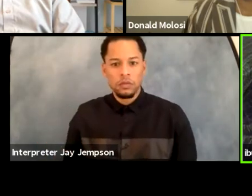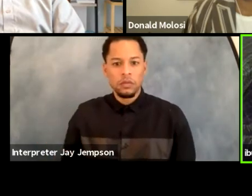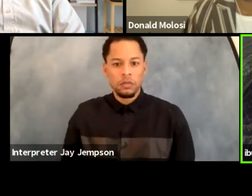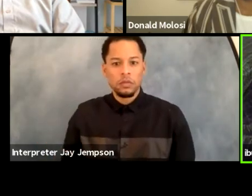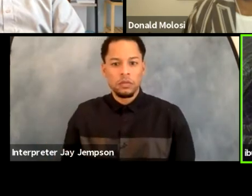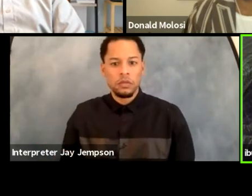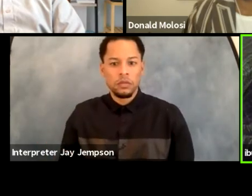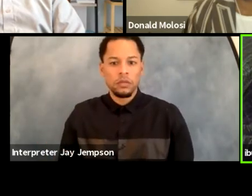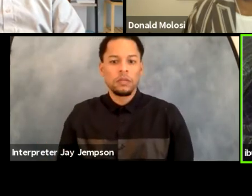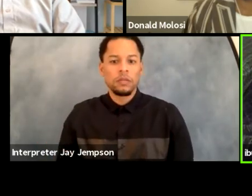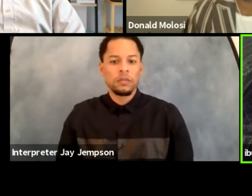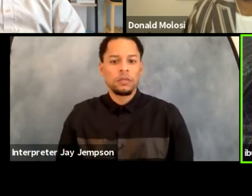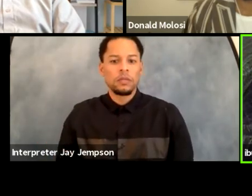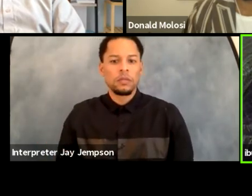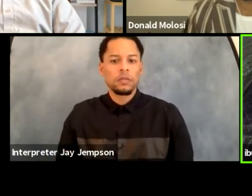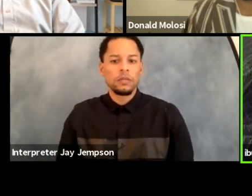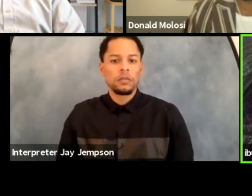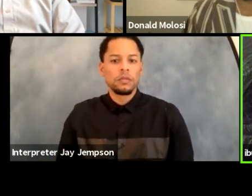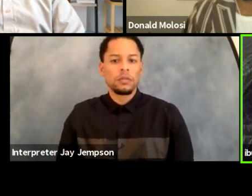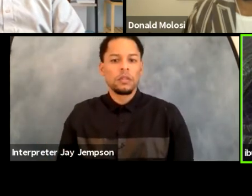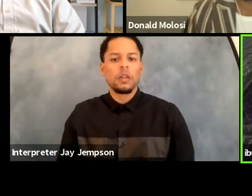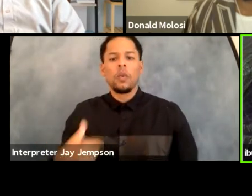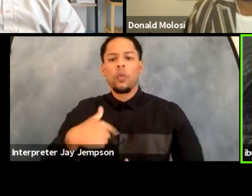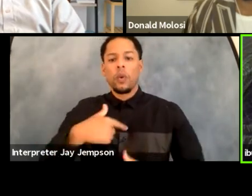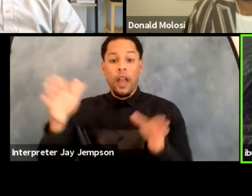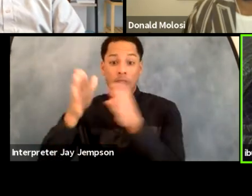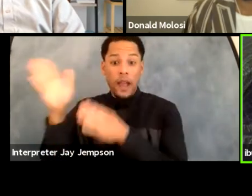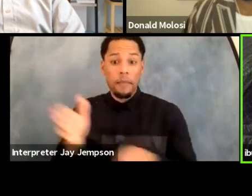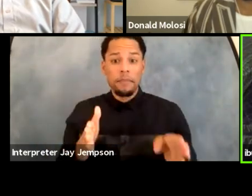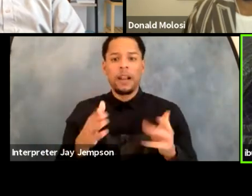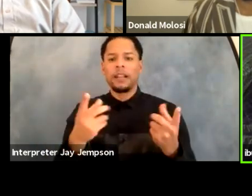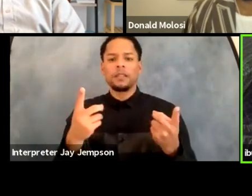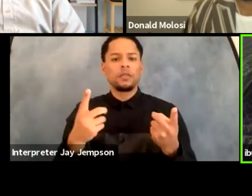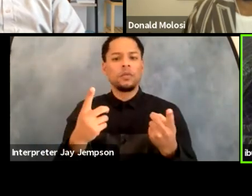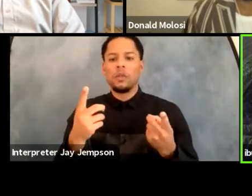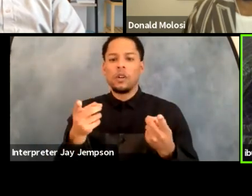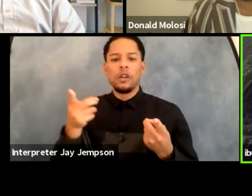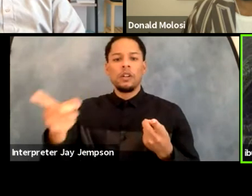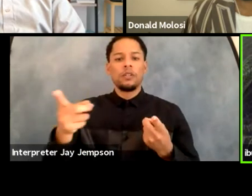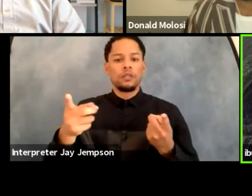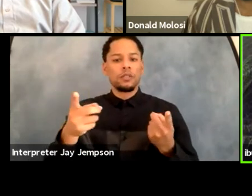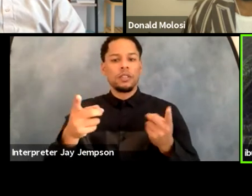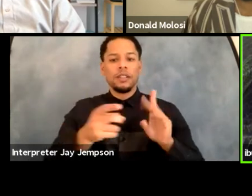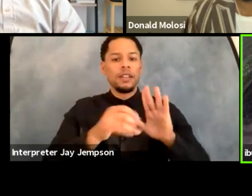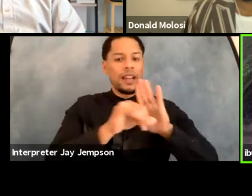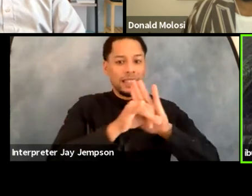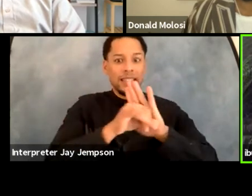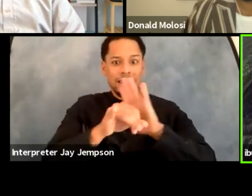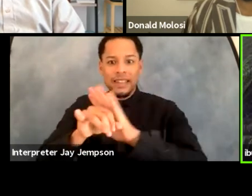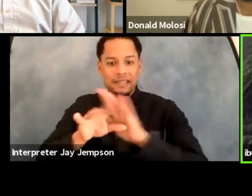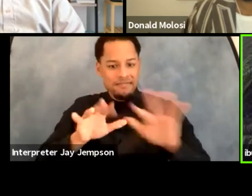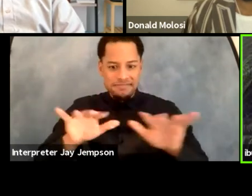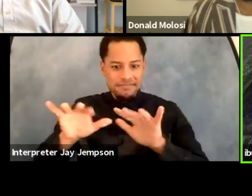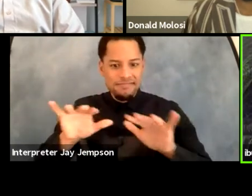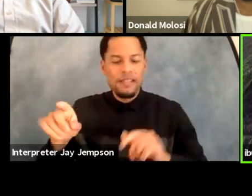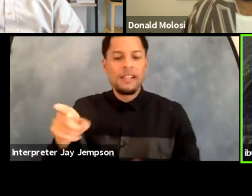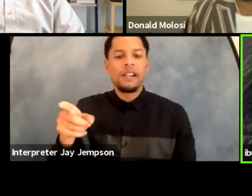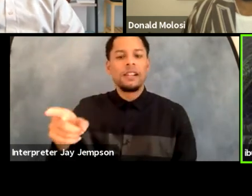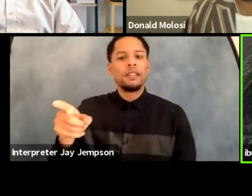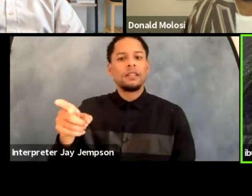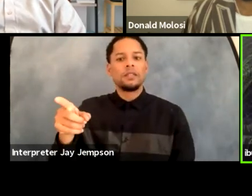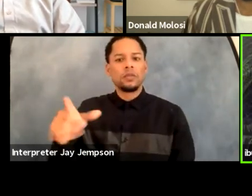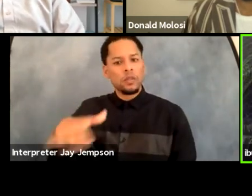practically telling her, so we went through, you know, editing, because she's the actress, the dramaturg at that point in time, because it's our own story.